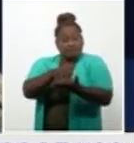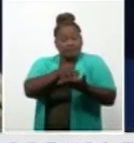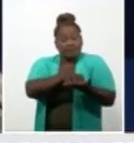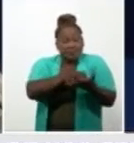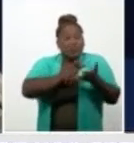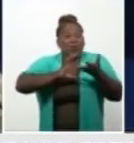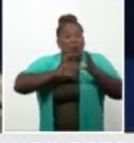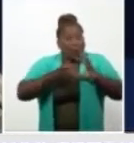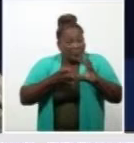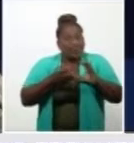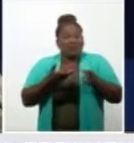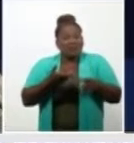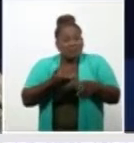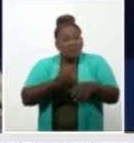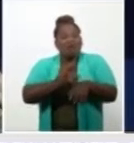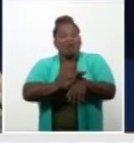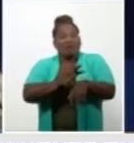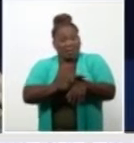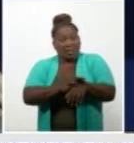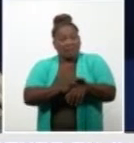success.